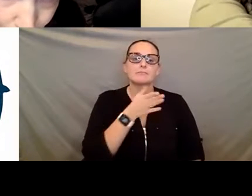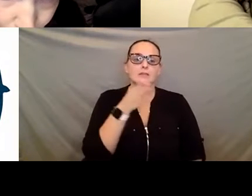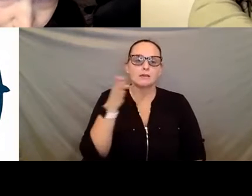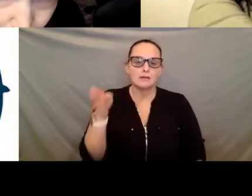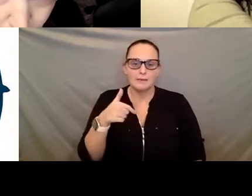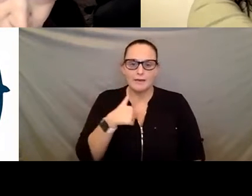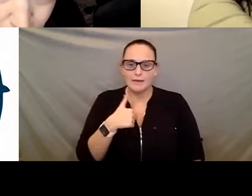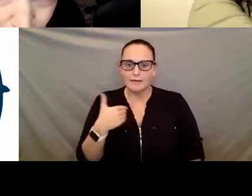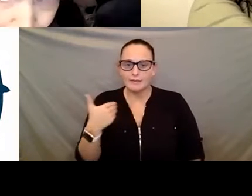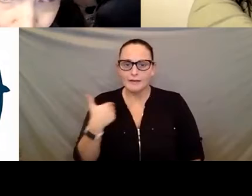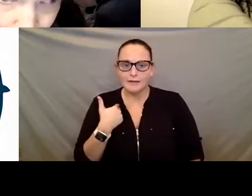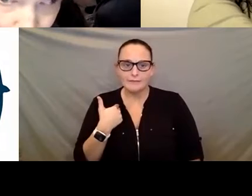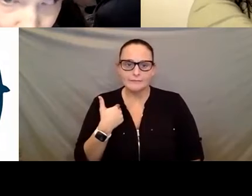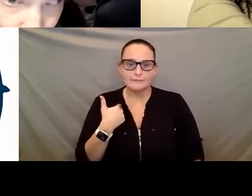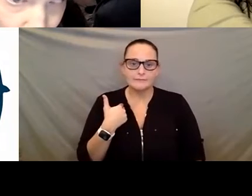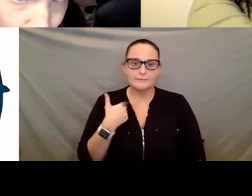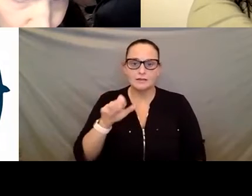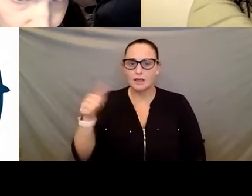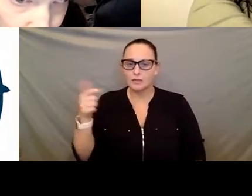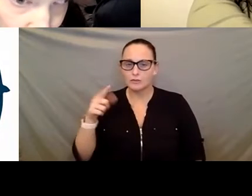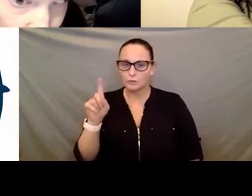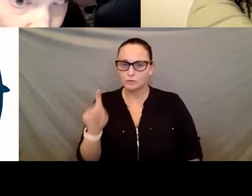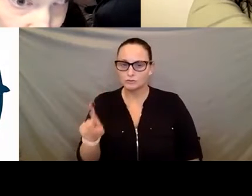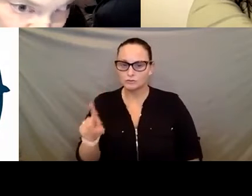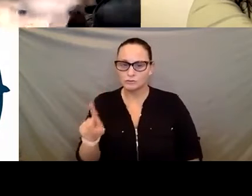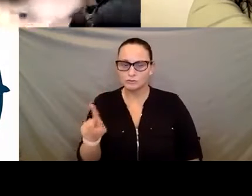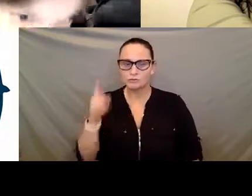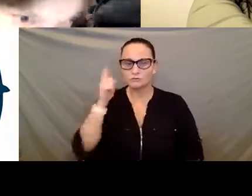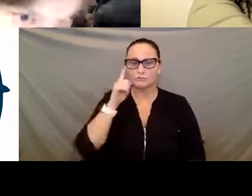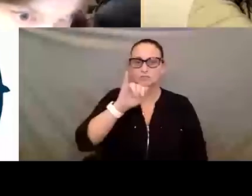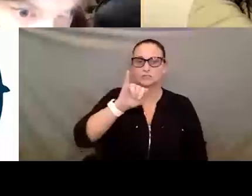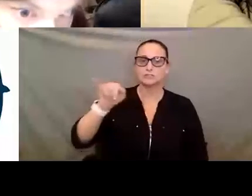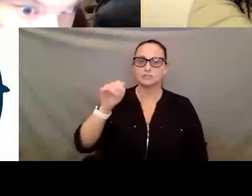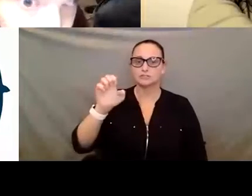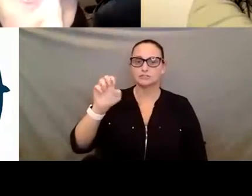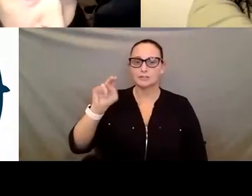I have another question here, follow up to Jennifer.